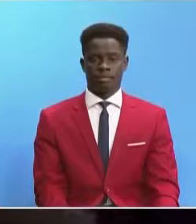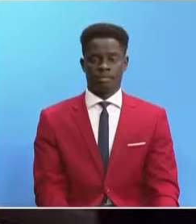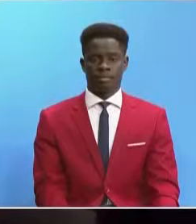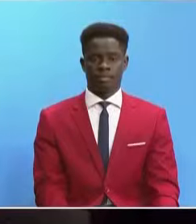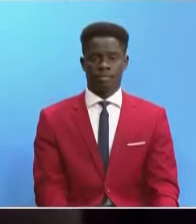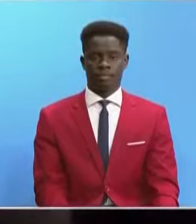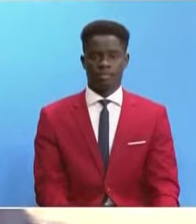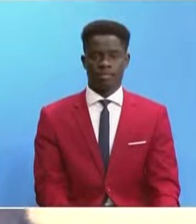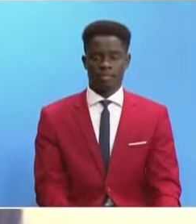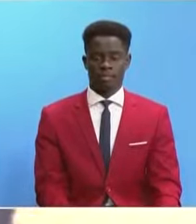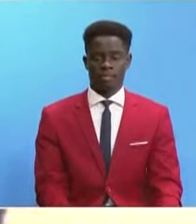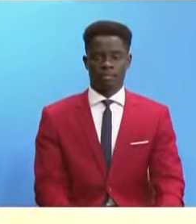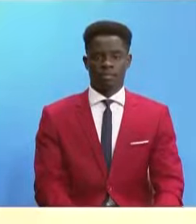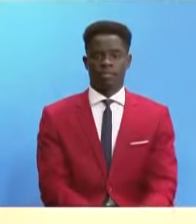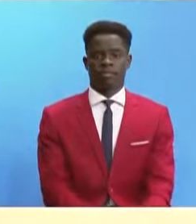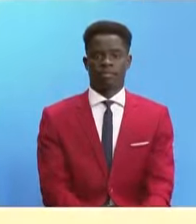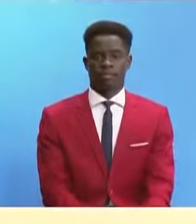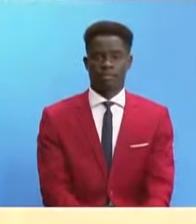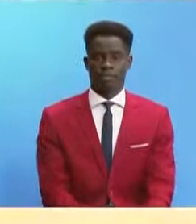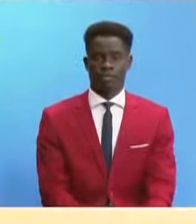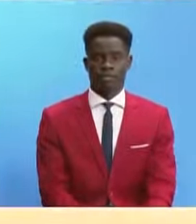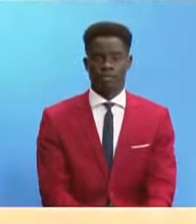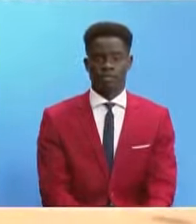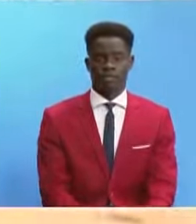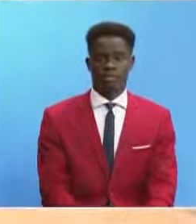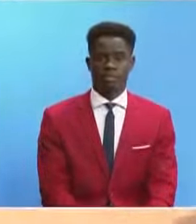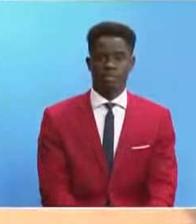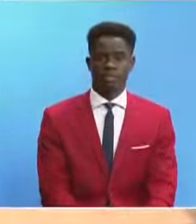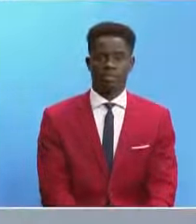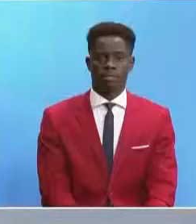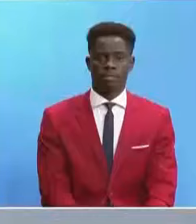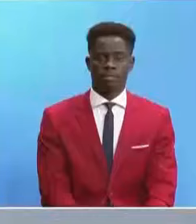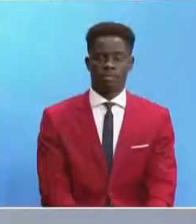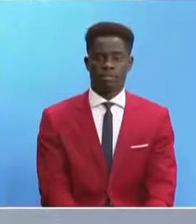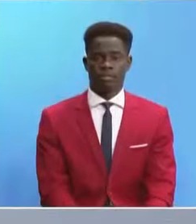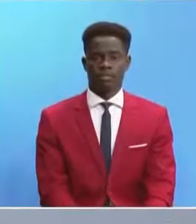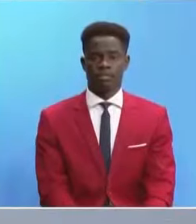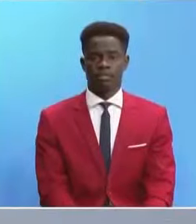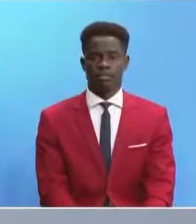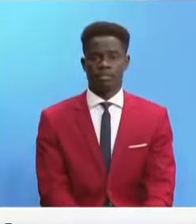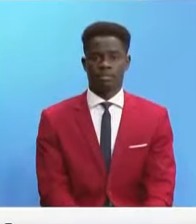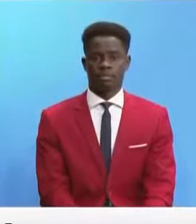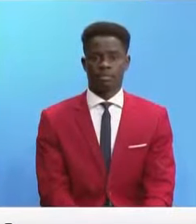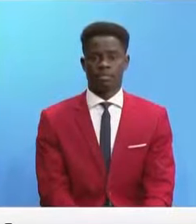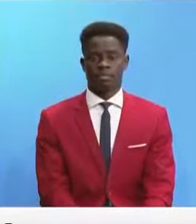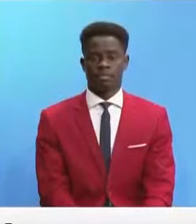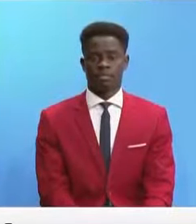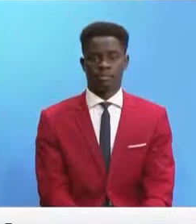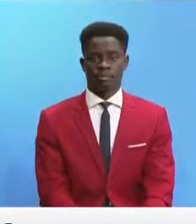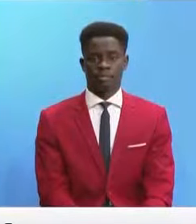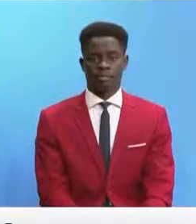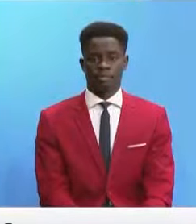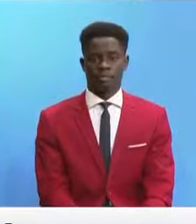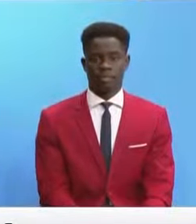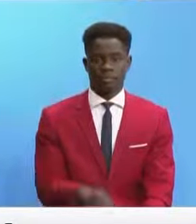News, Benson Witika, Kabompo District in Northwestern Province. Still in health news,